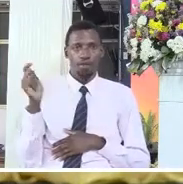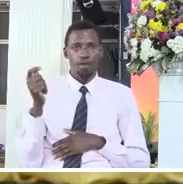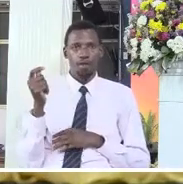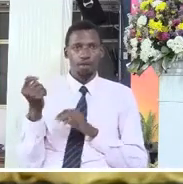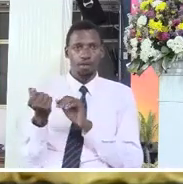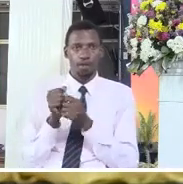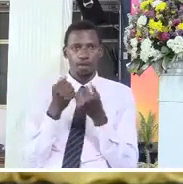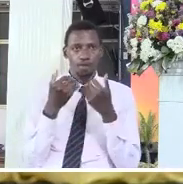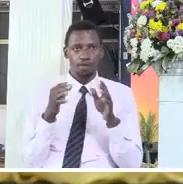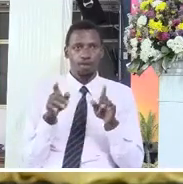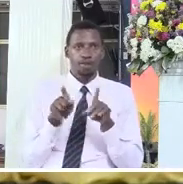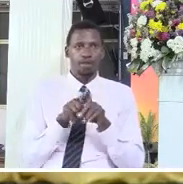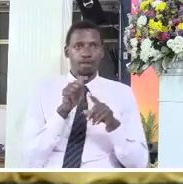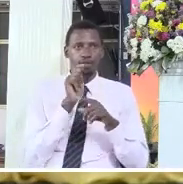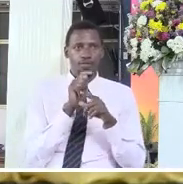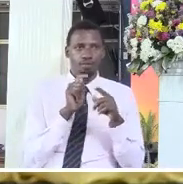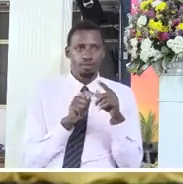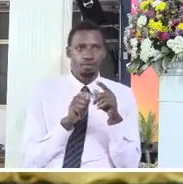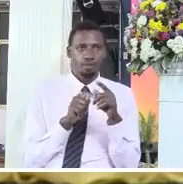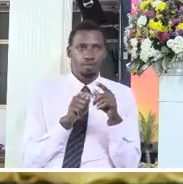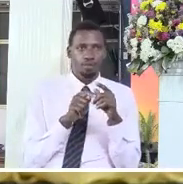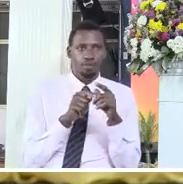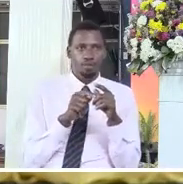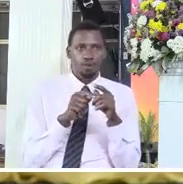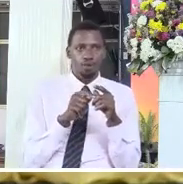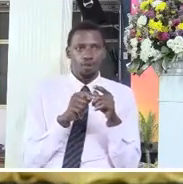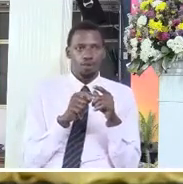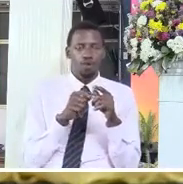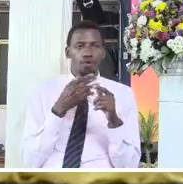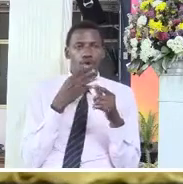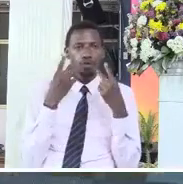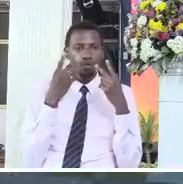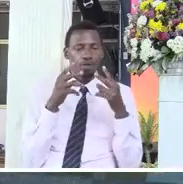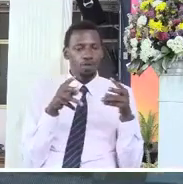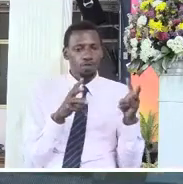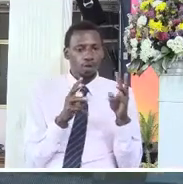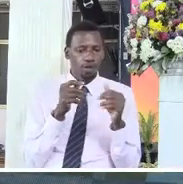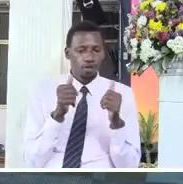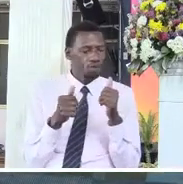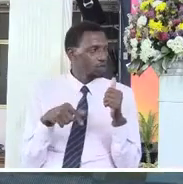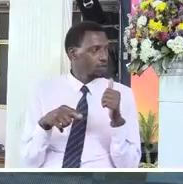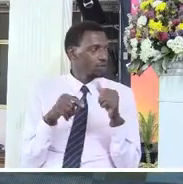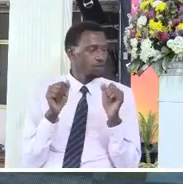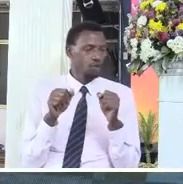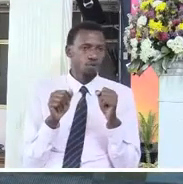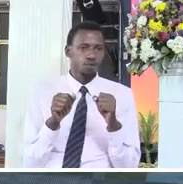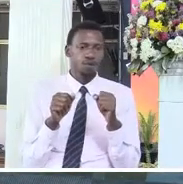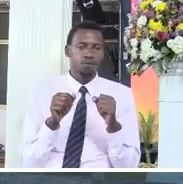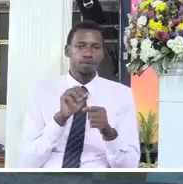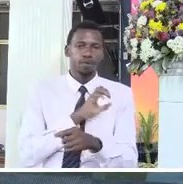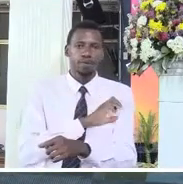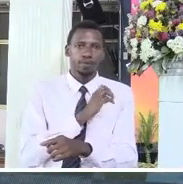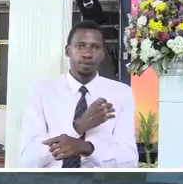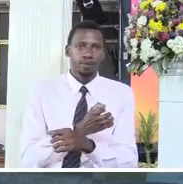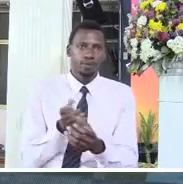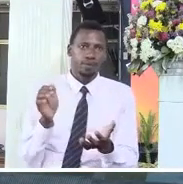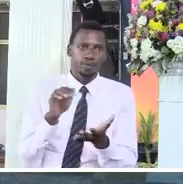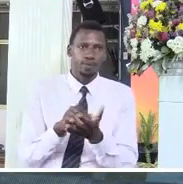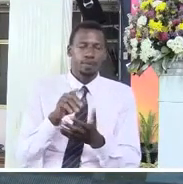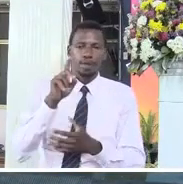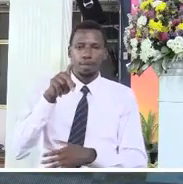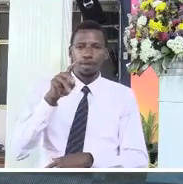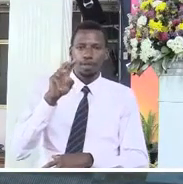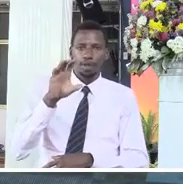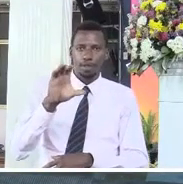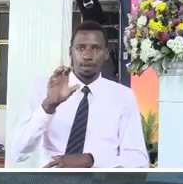the division, so that to see on ways in which we can re-energize the PCM